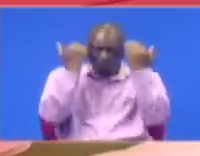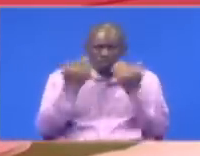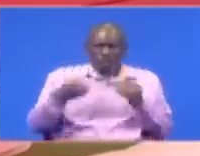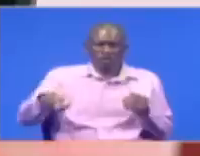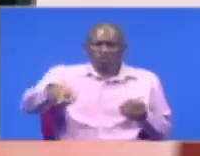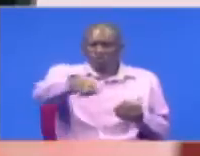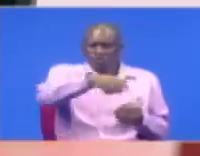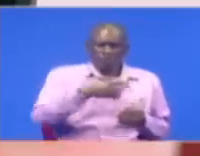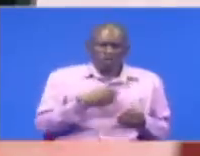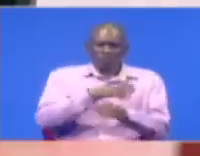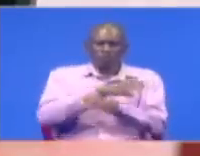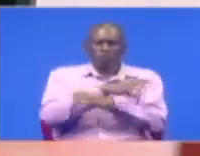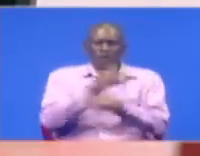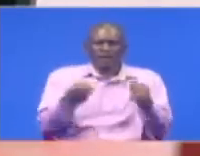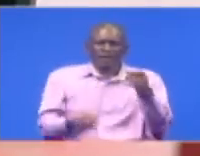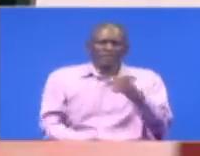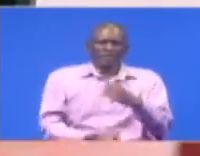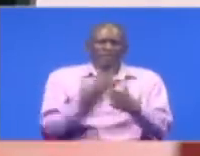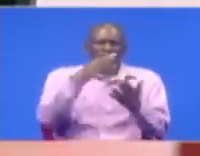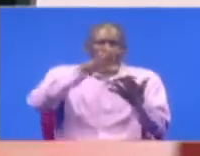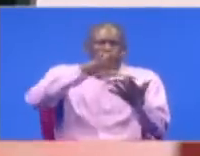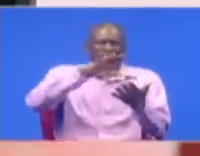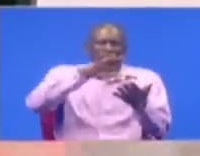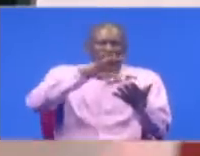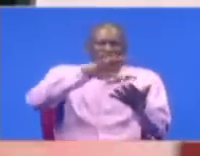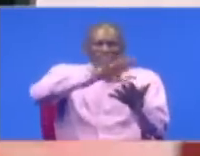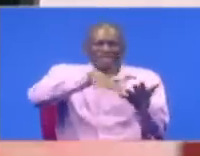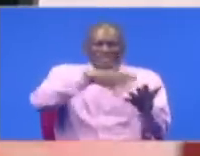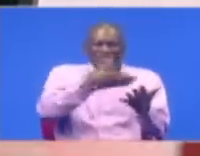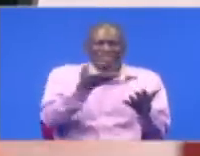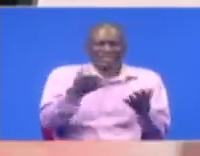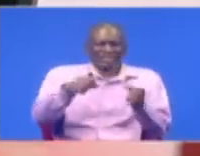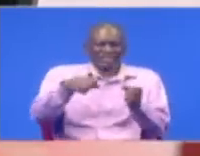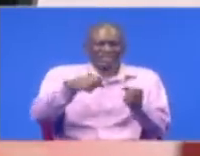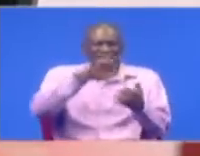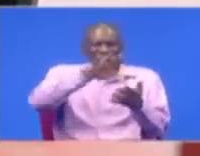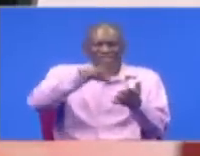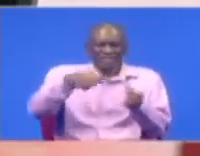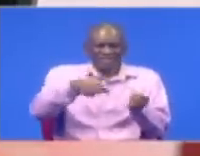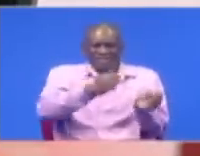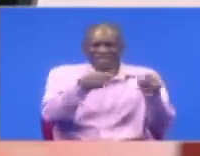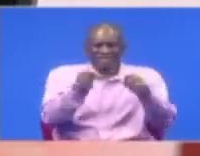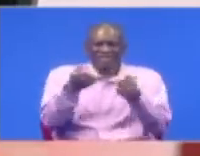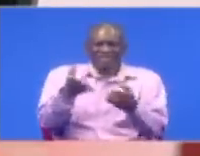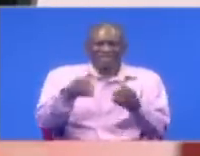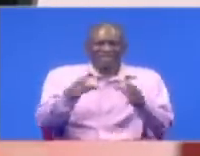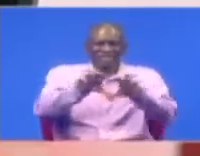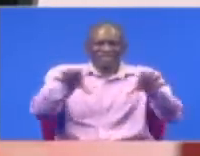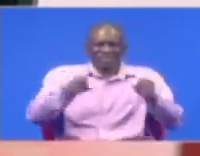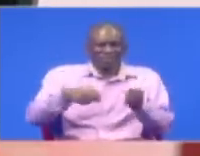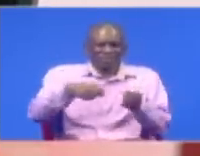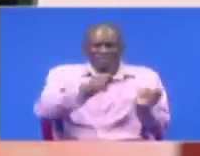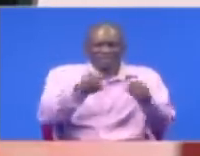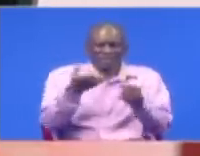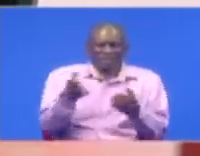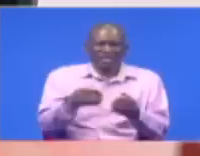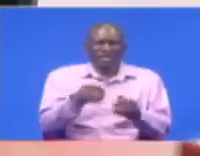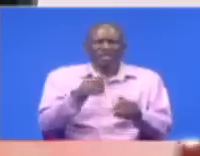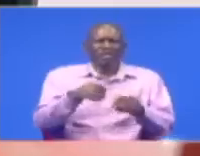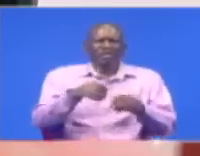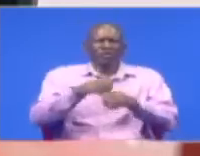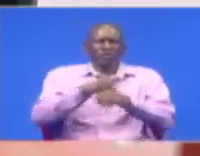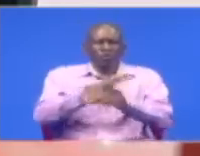very well-established structures, statutory structures, which are very well-established.